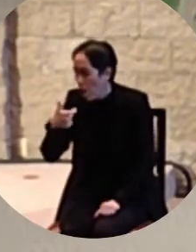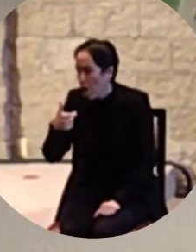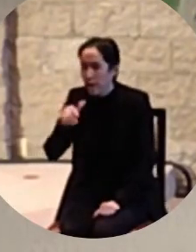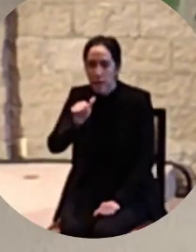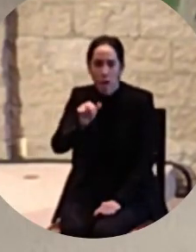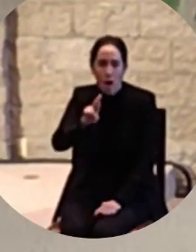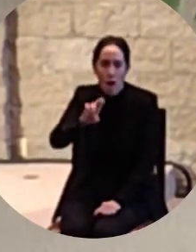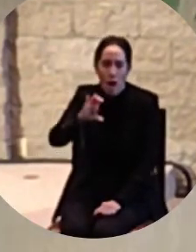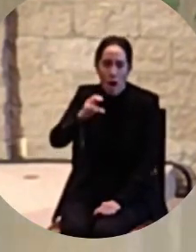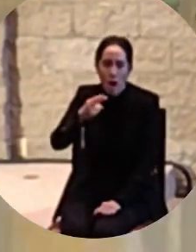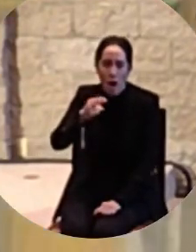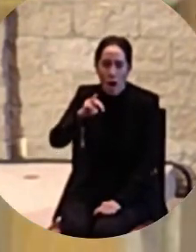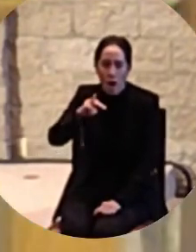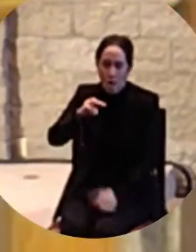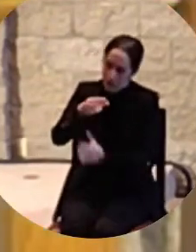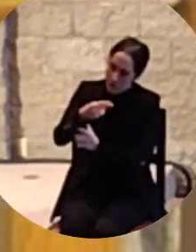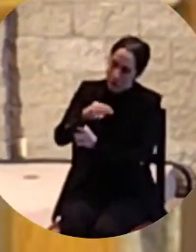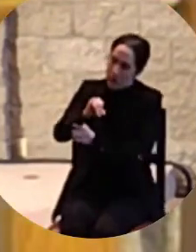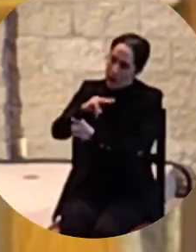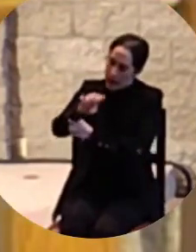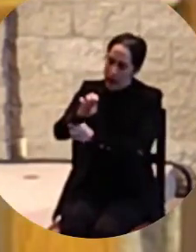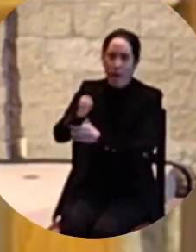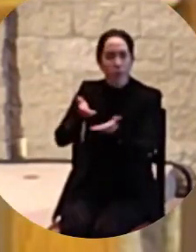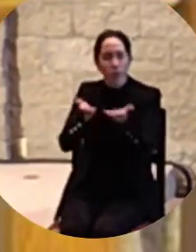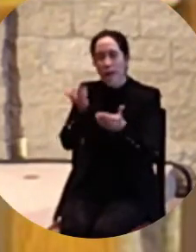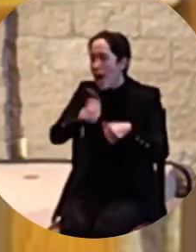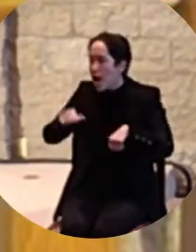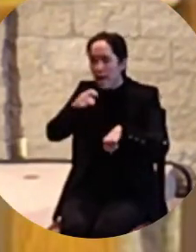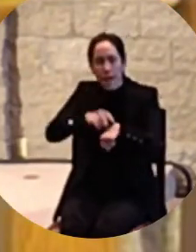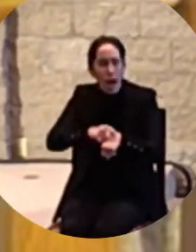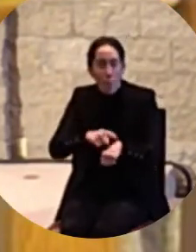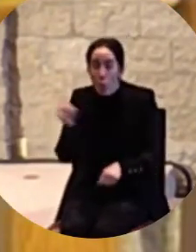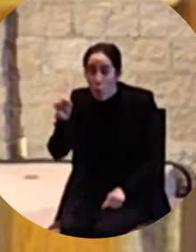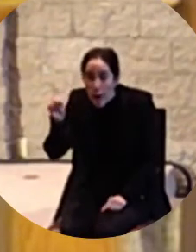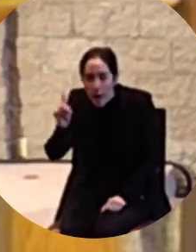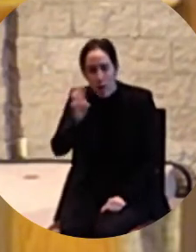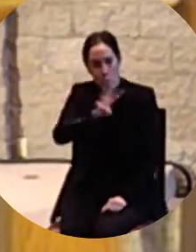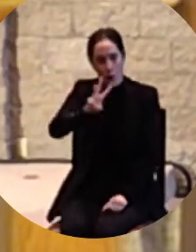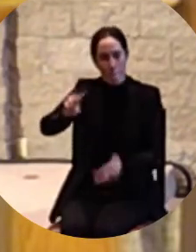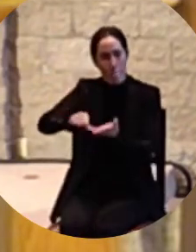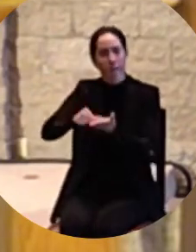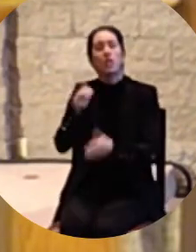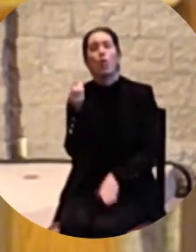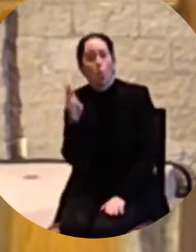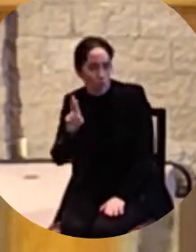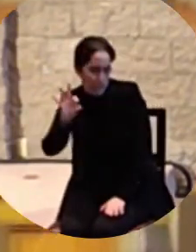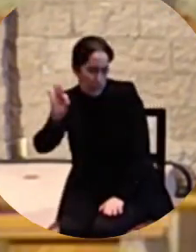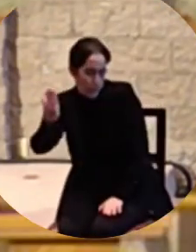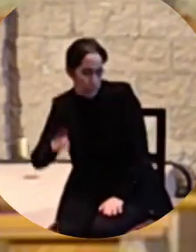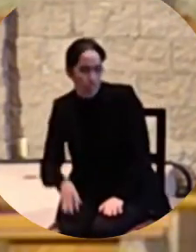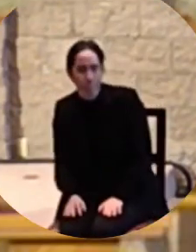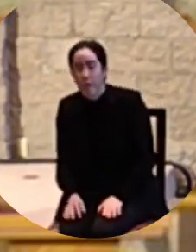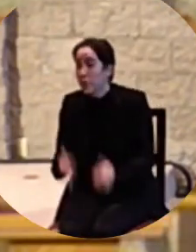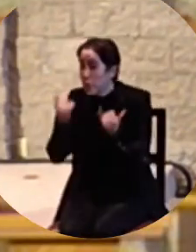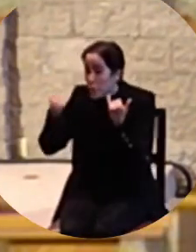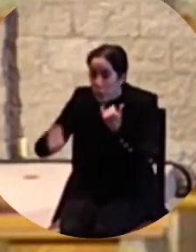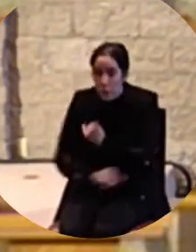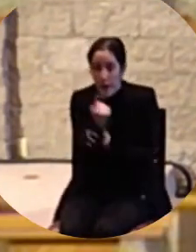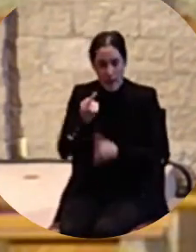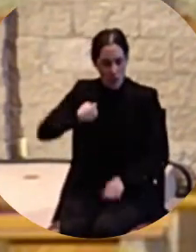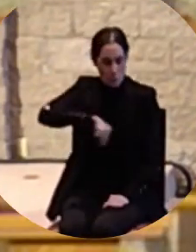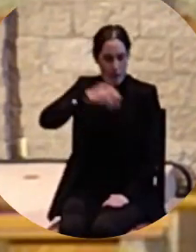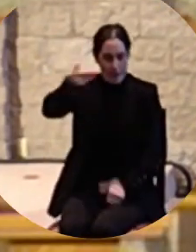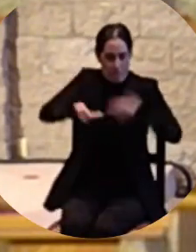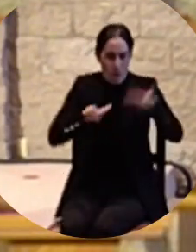anytime on our website or Facebook page. Today, you're invited to connect with friends